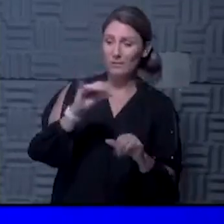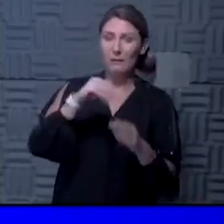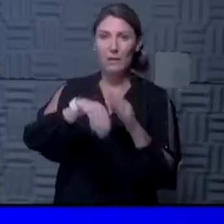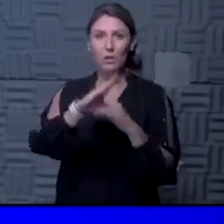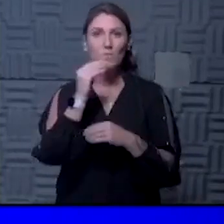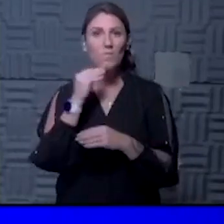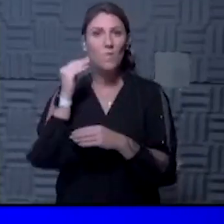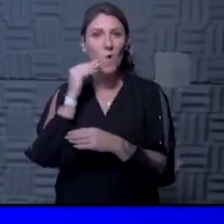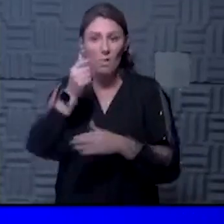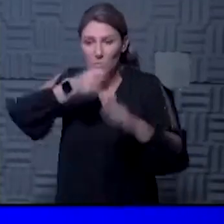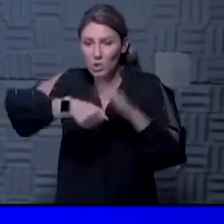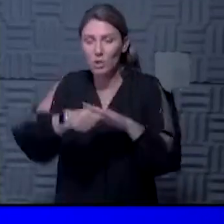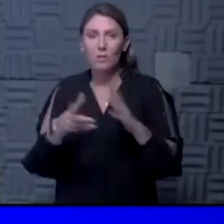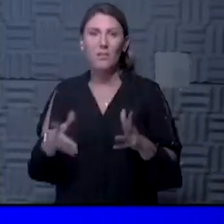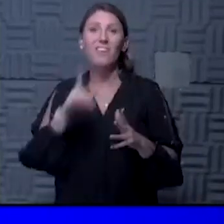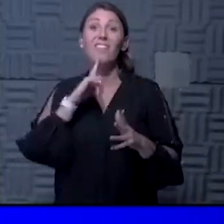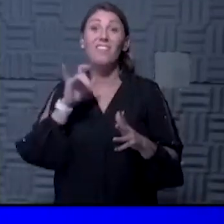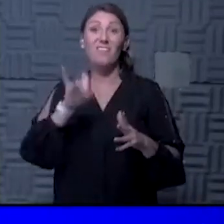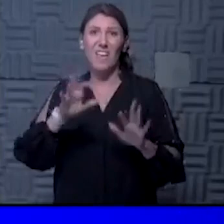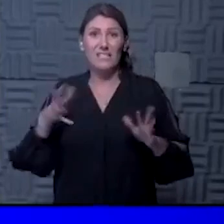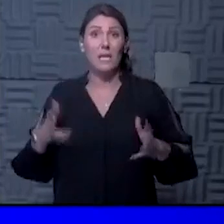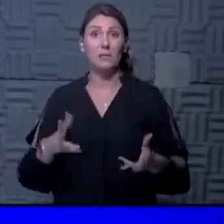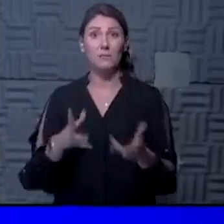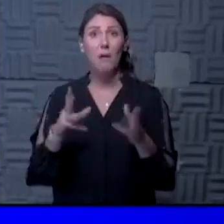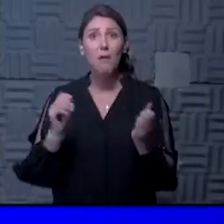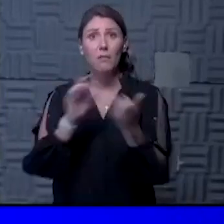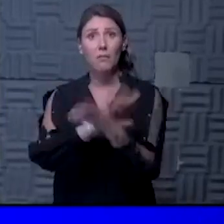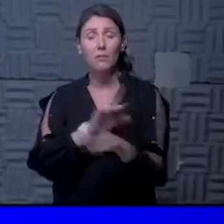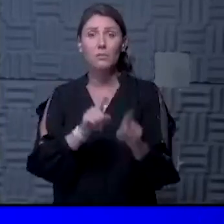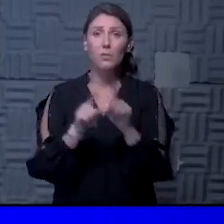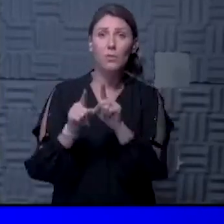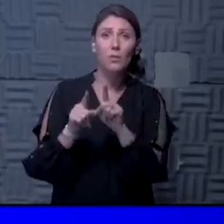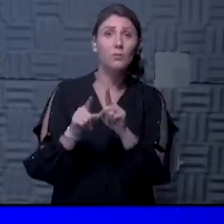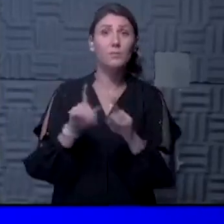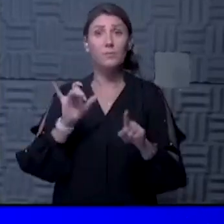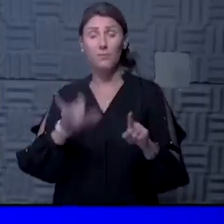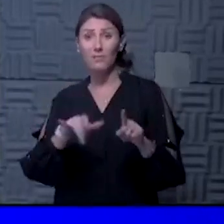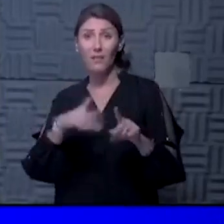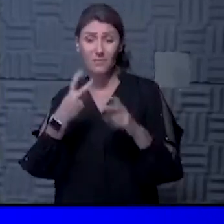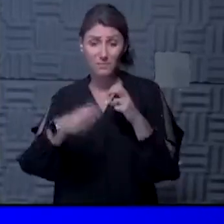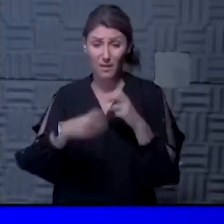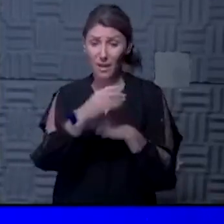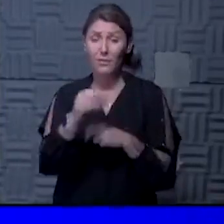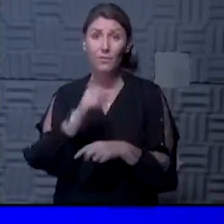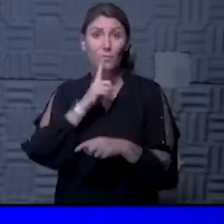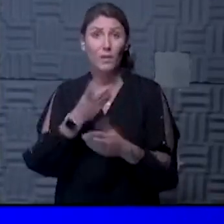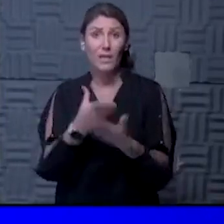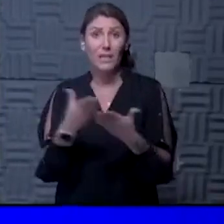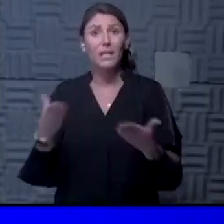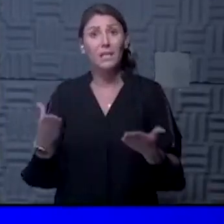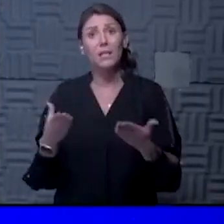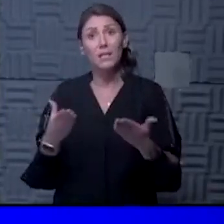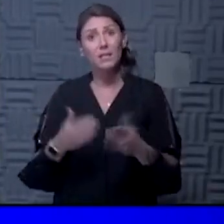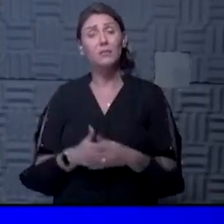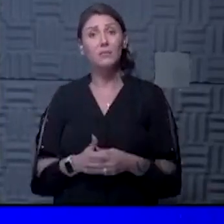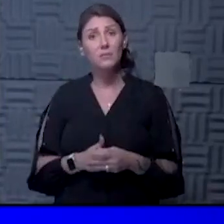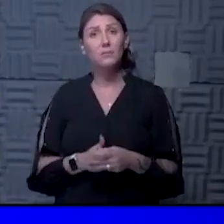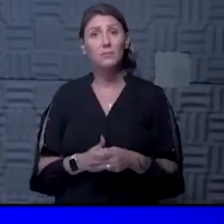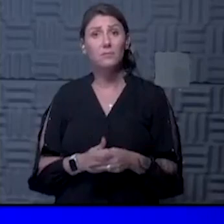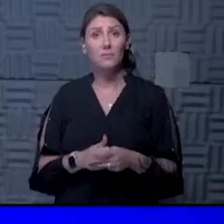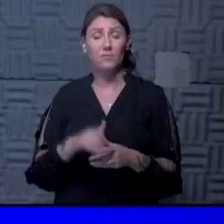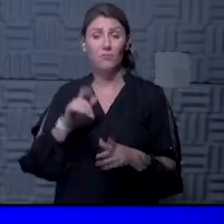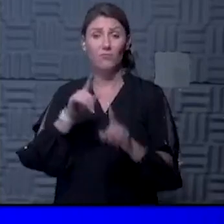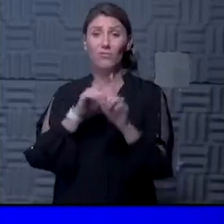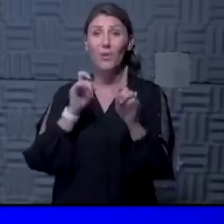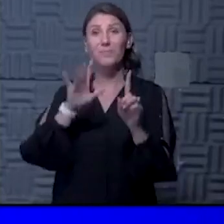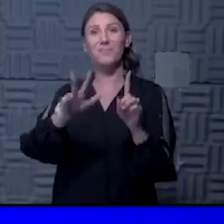home. And shelter at home. that's anxiety-inducing as well. So it is a very difficult and real thing that our viewer